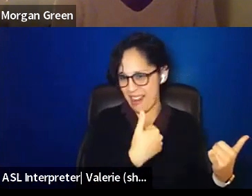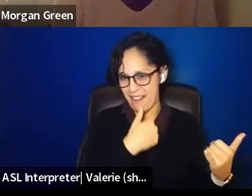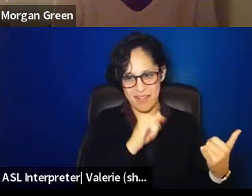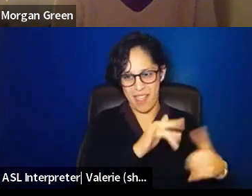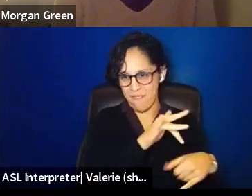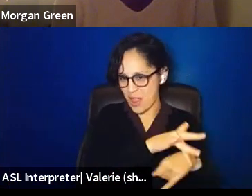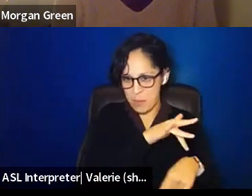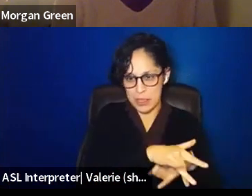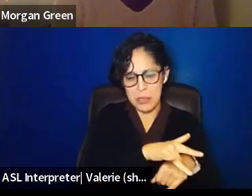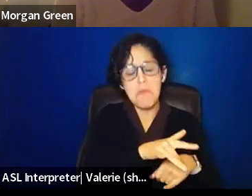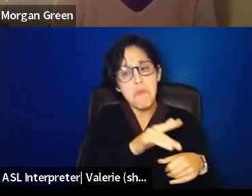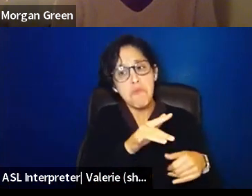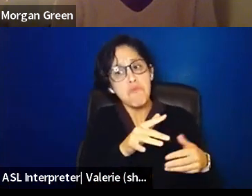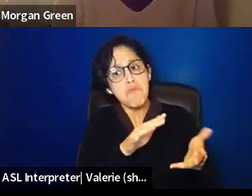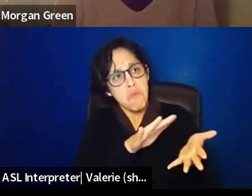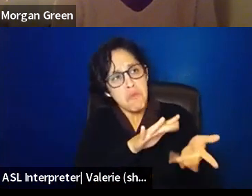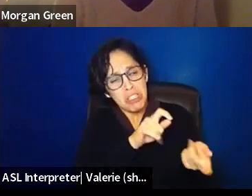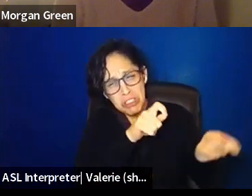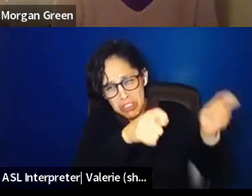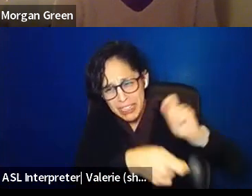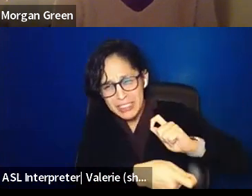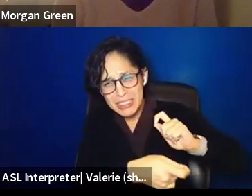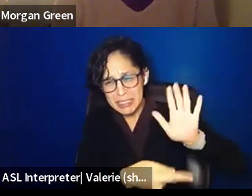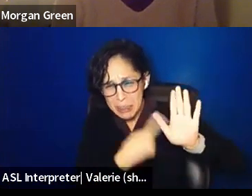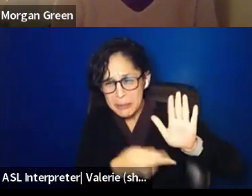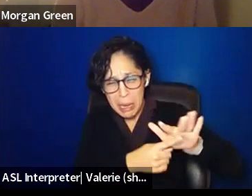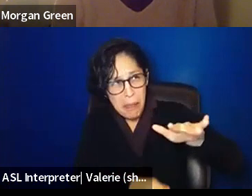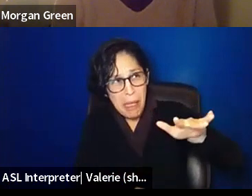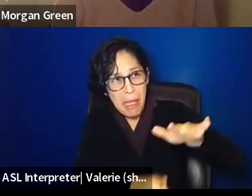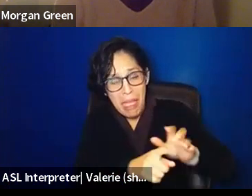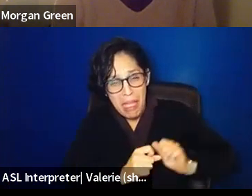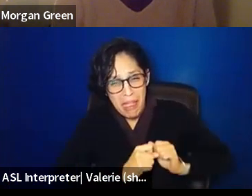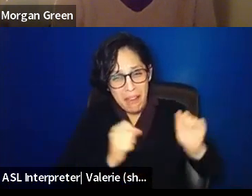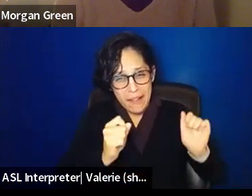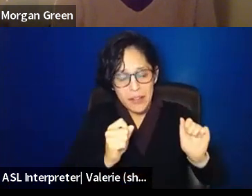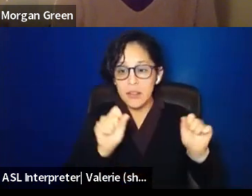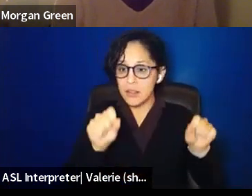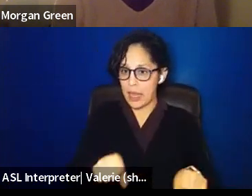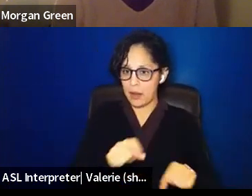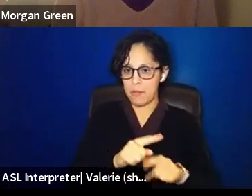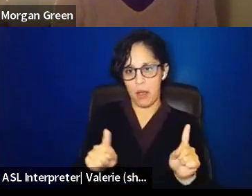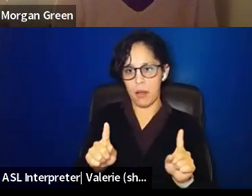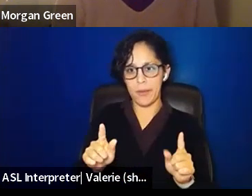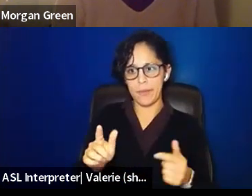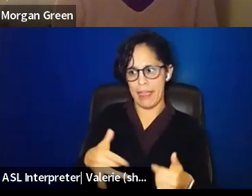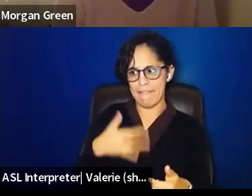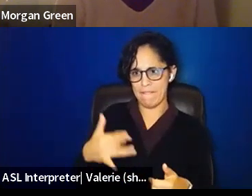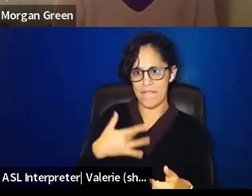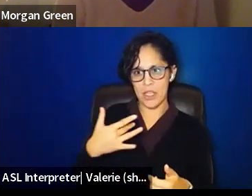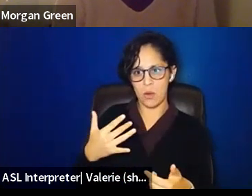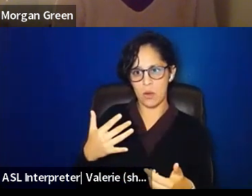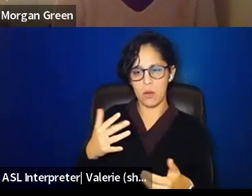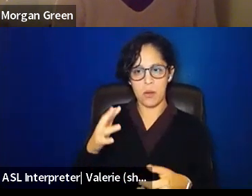my leadership position at OSF, and how I can feel like those before us, the hardening